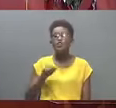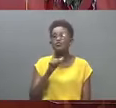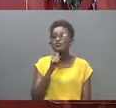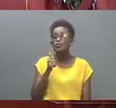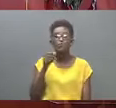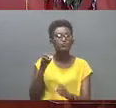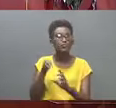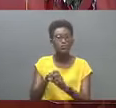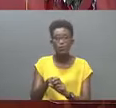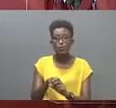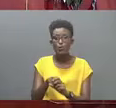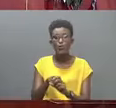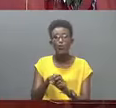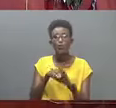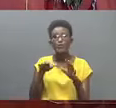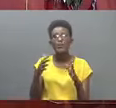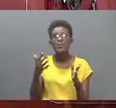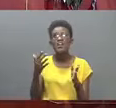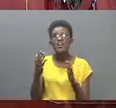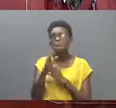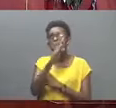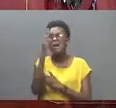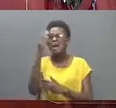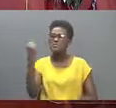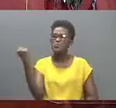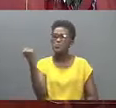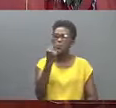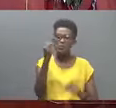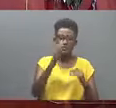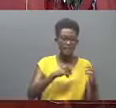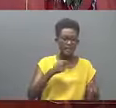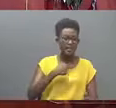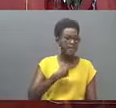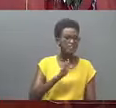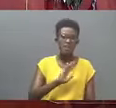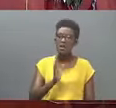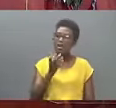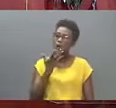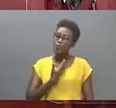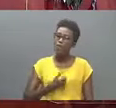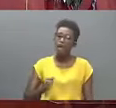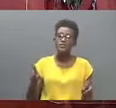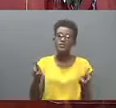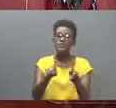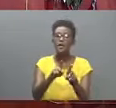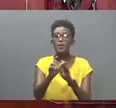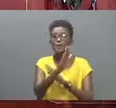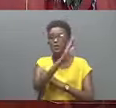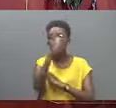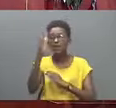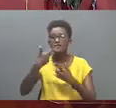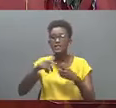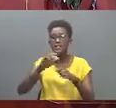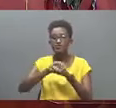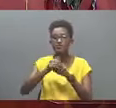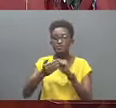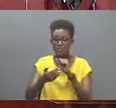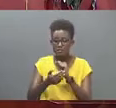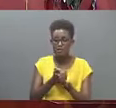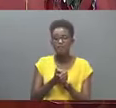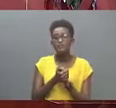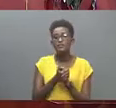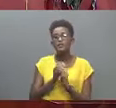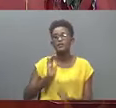to a mightier God than ours. We belong to the same God, the creator of humanity.